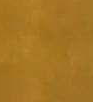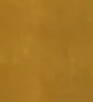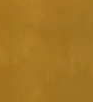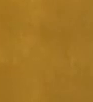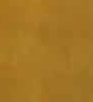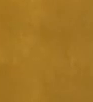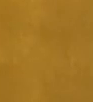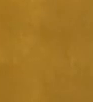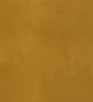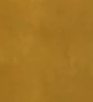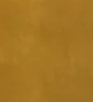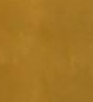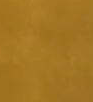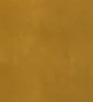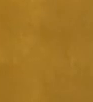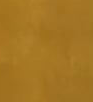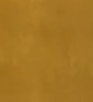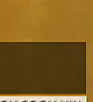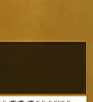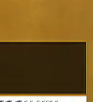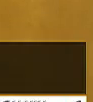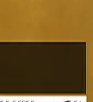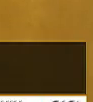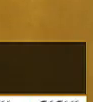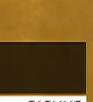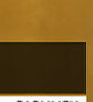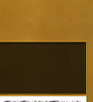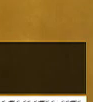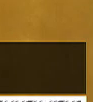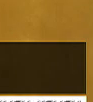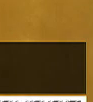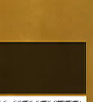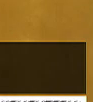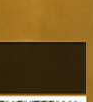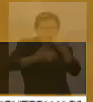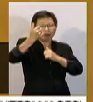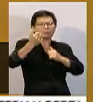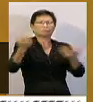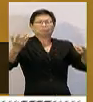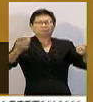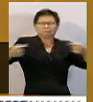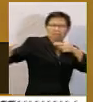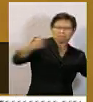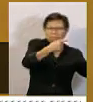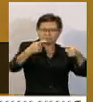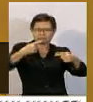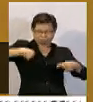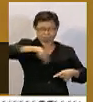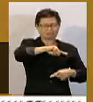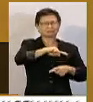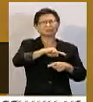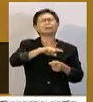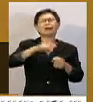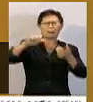If we can know each other better, then the chances of conflicts between us would be far